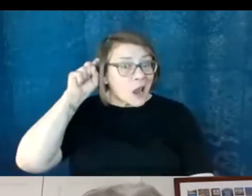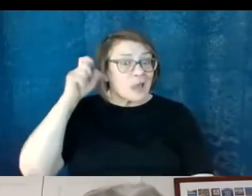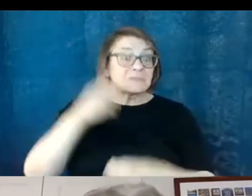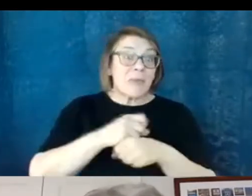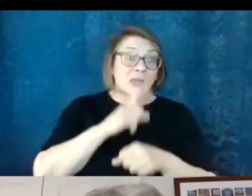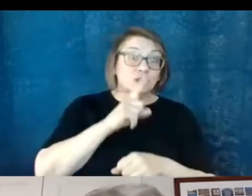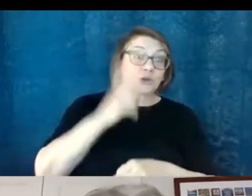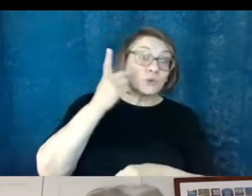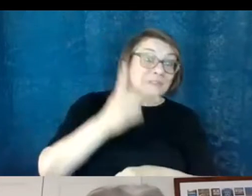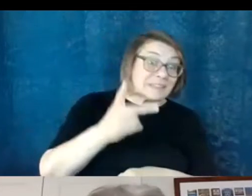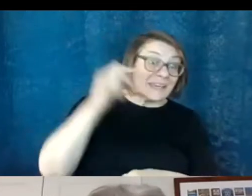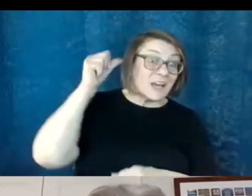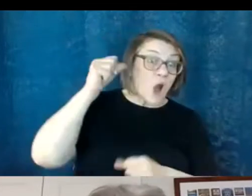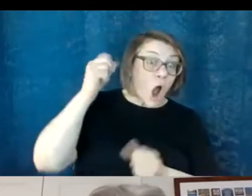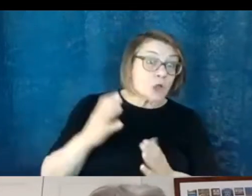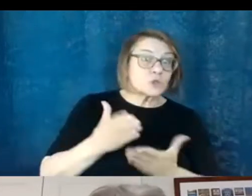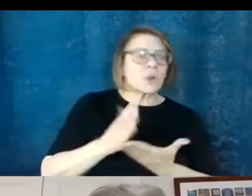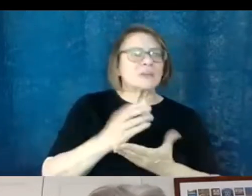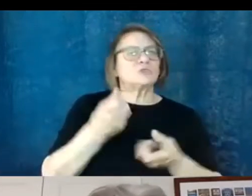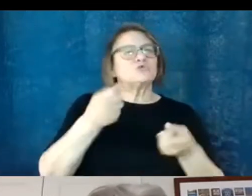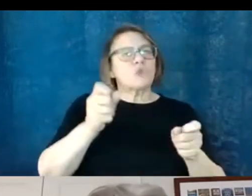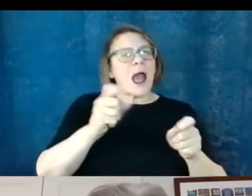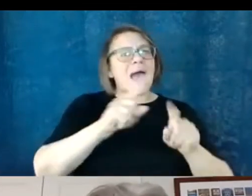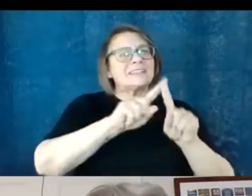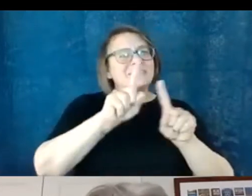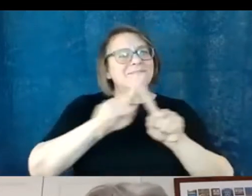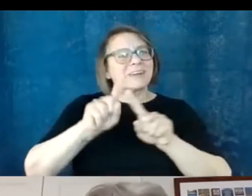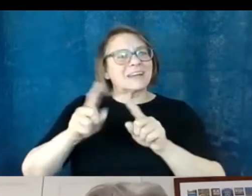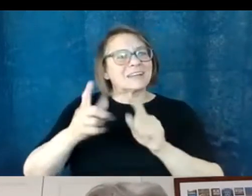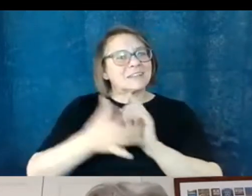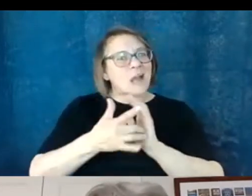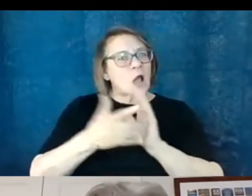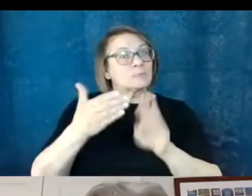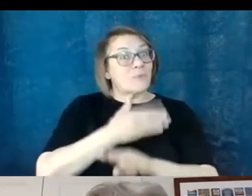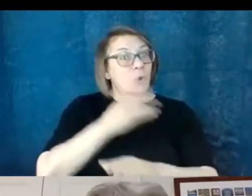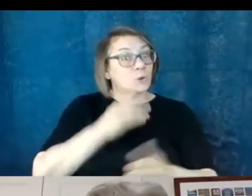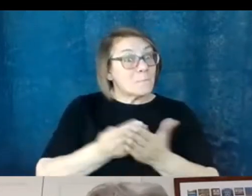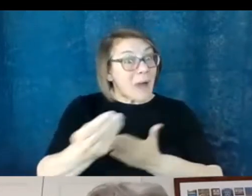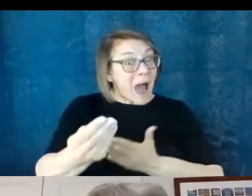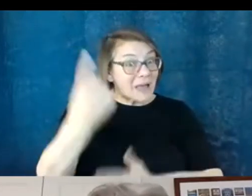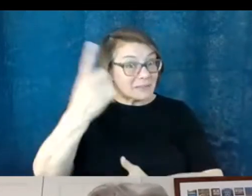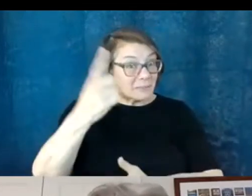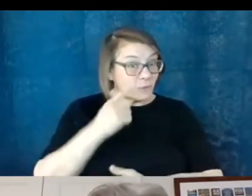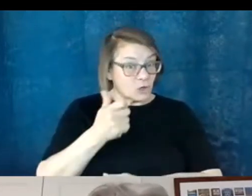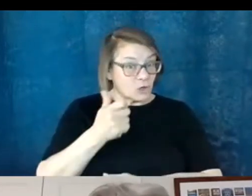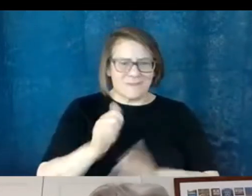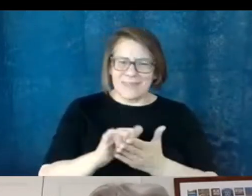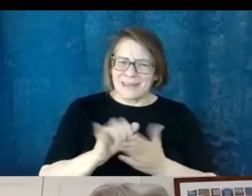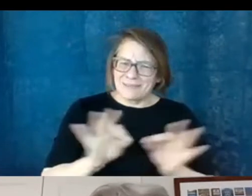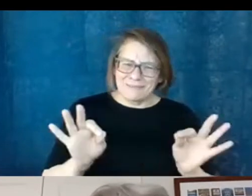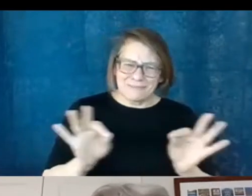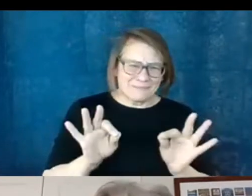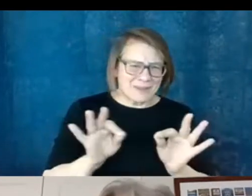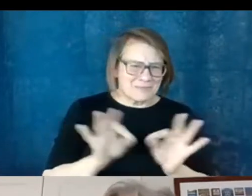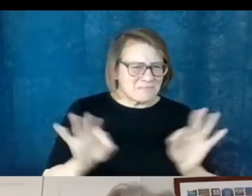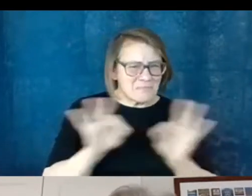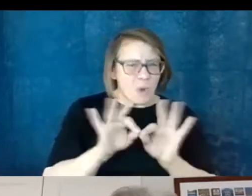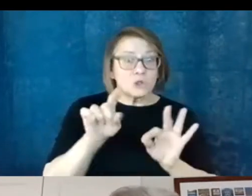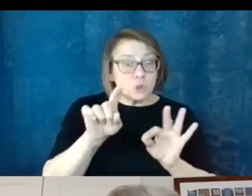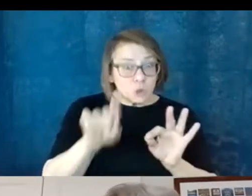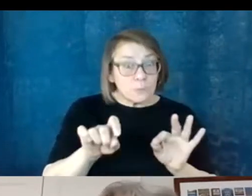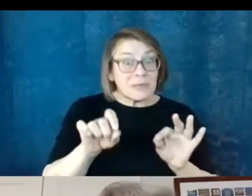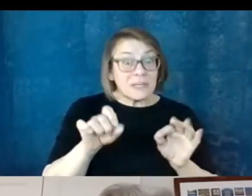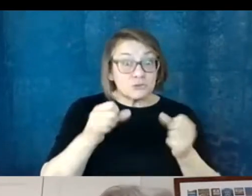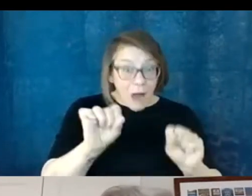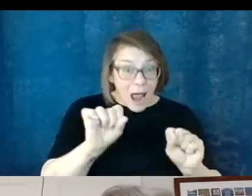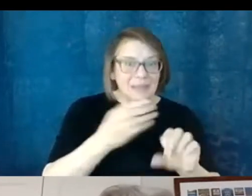lets you try some different technology before you purchase something, which is very important. You should be able to try it before you're